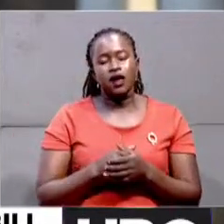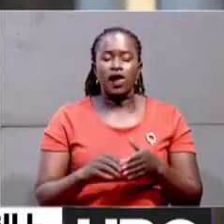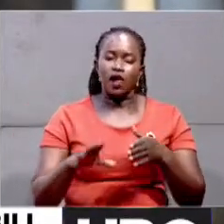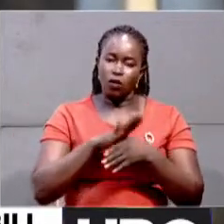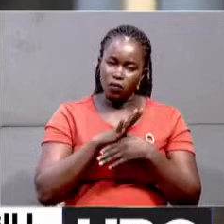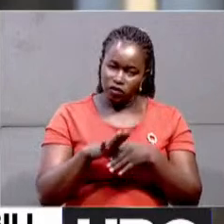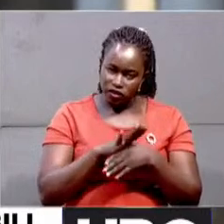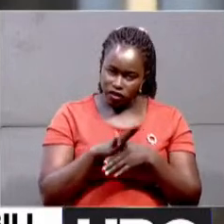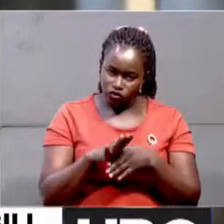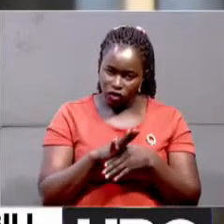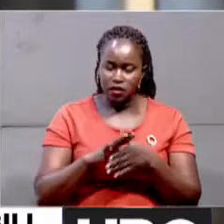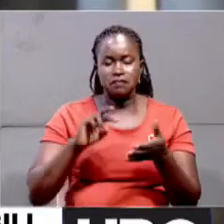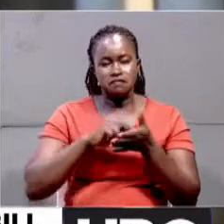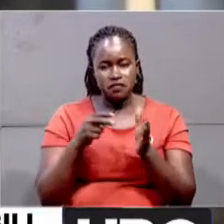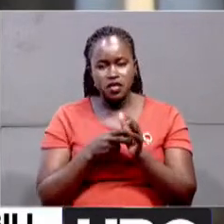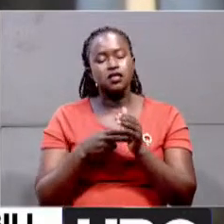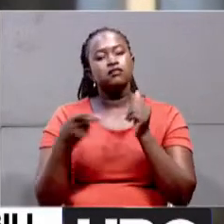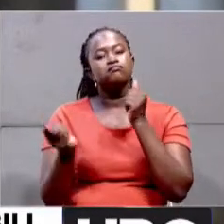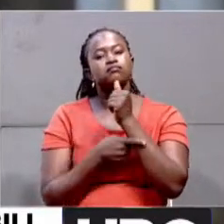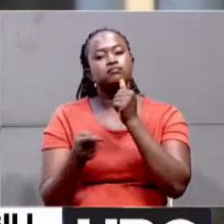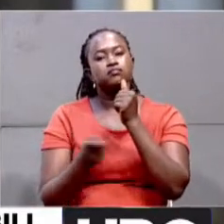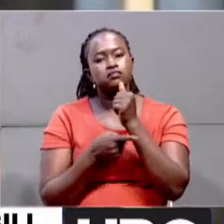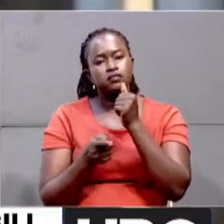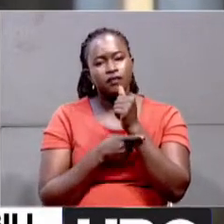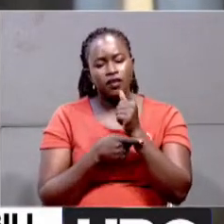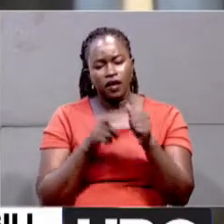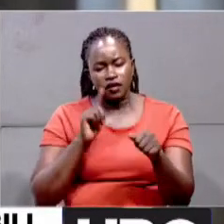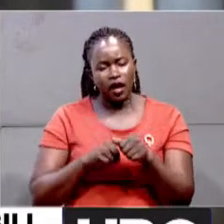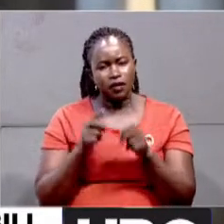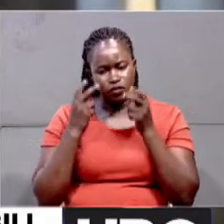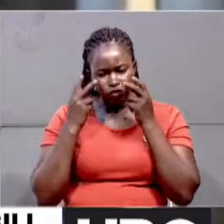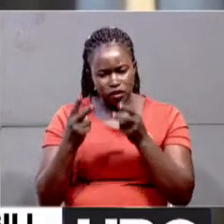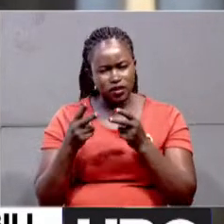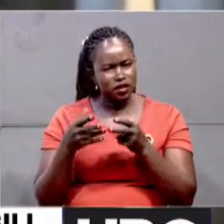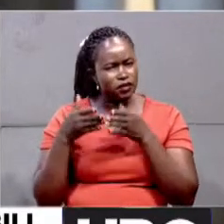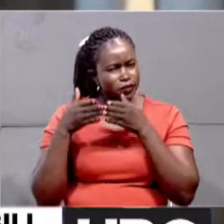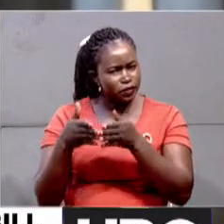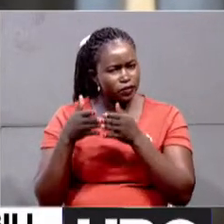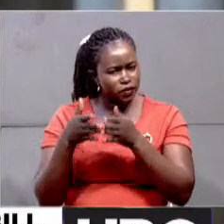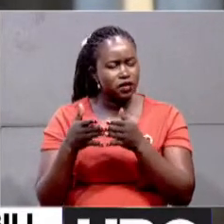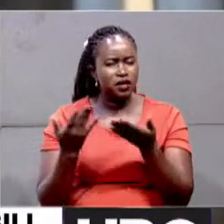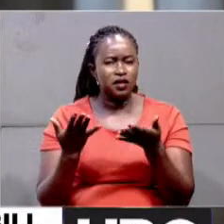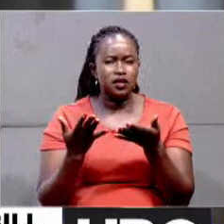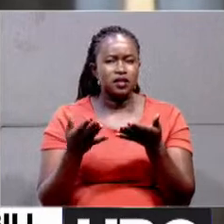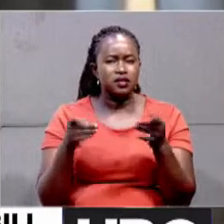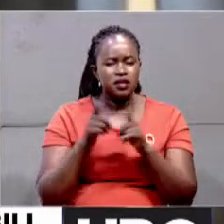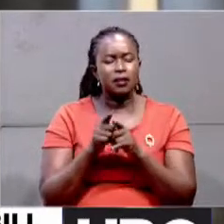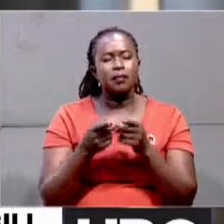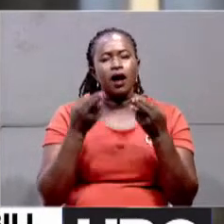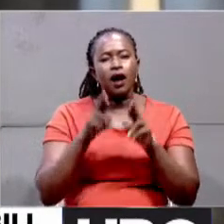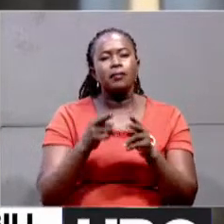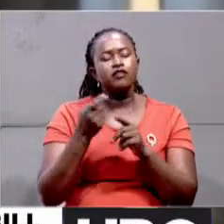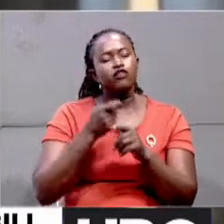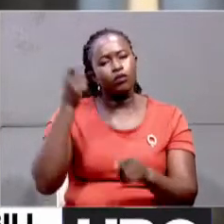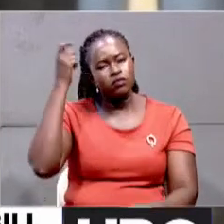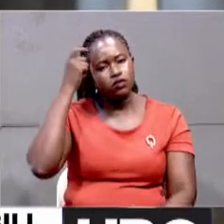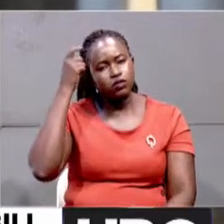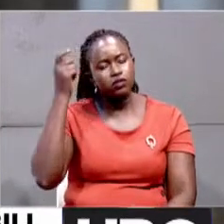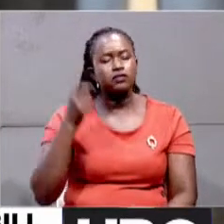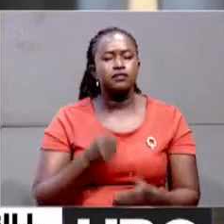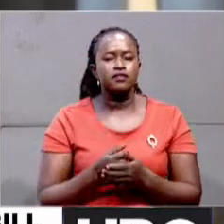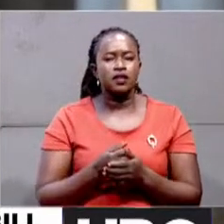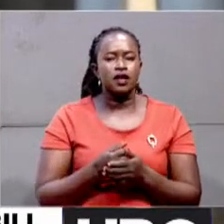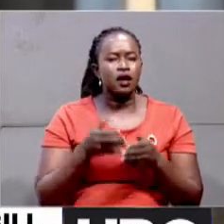is about sexual intercourse. When you look at sexual intercourse, it's a thing of the brain. Sexual intercourse